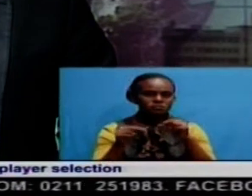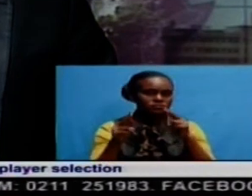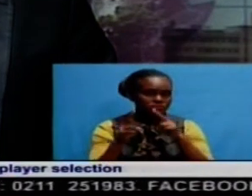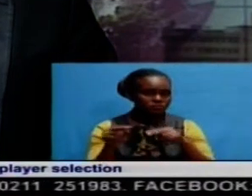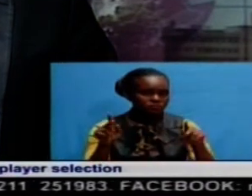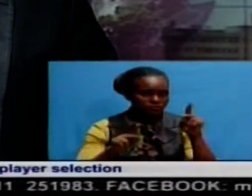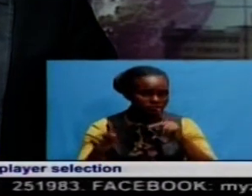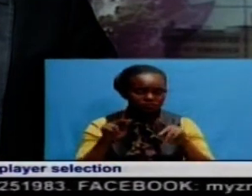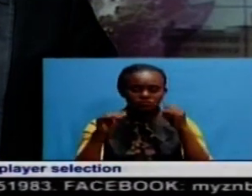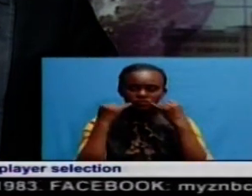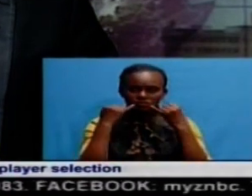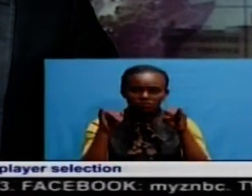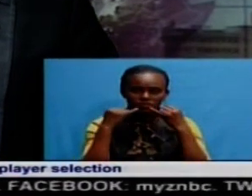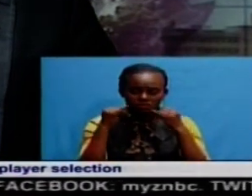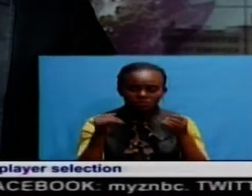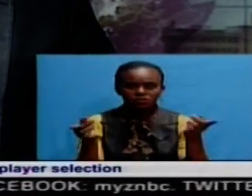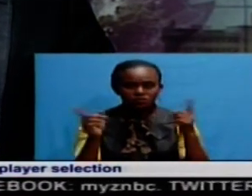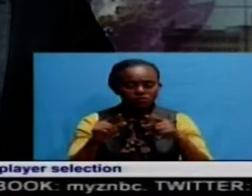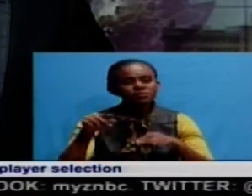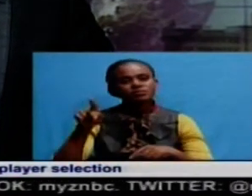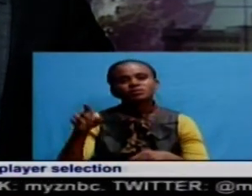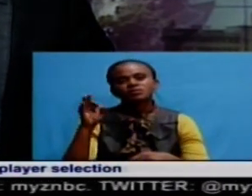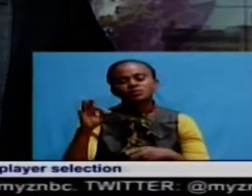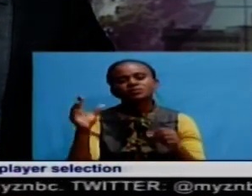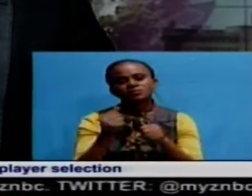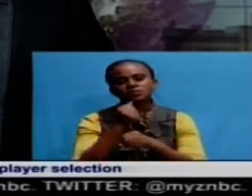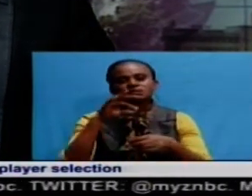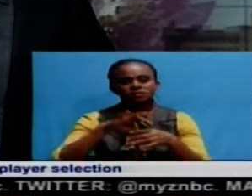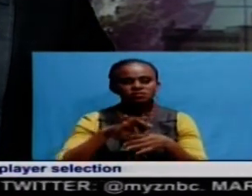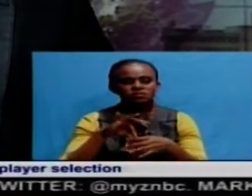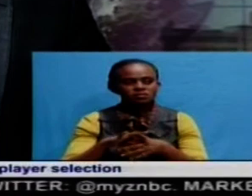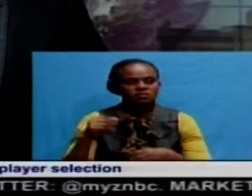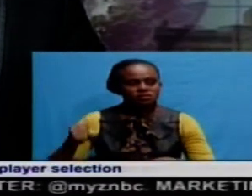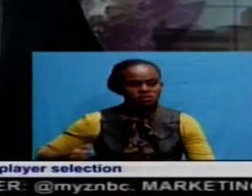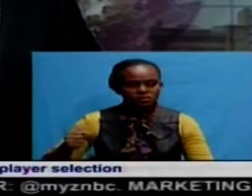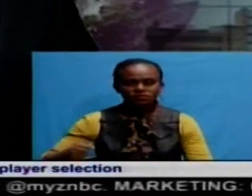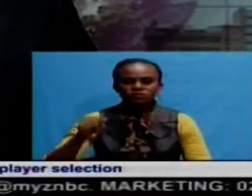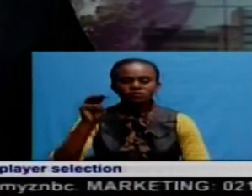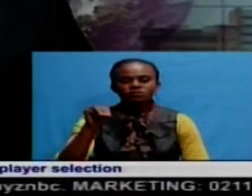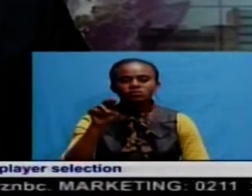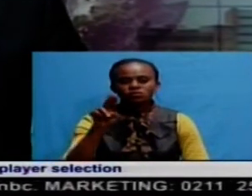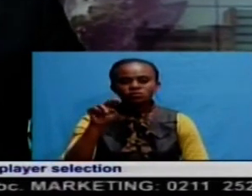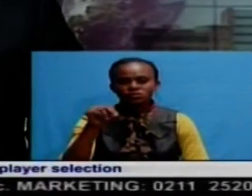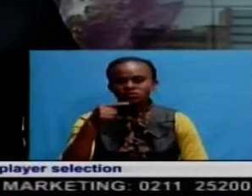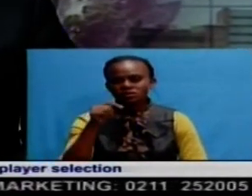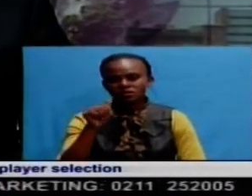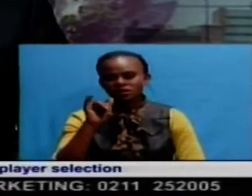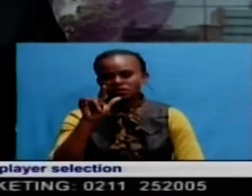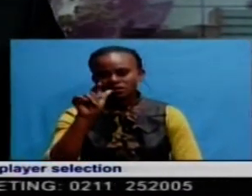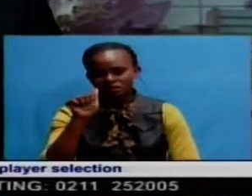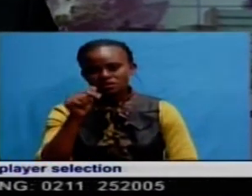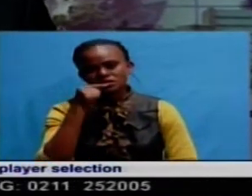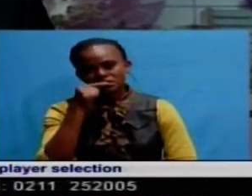PF won the election or risk being killed. And Chief Mungaira says there was a lot of hate